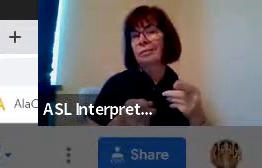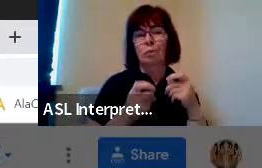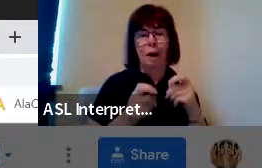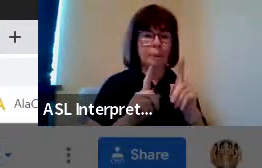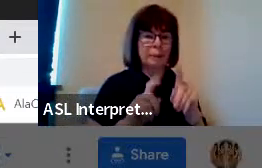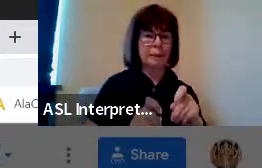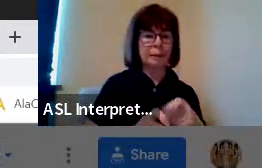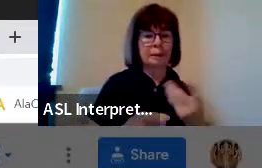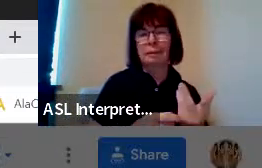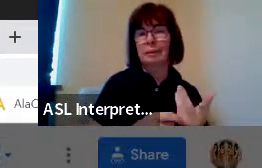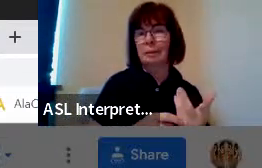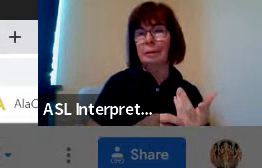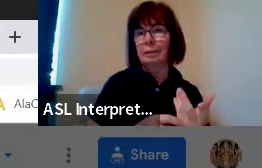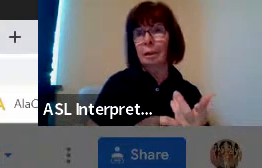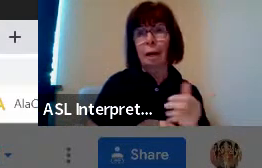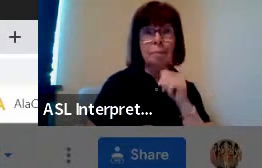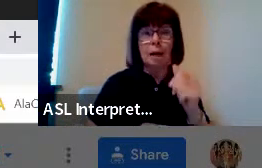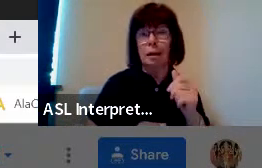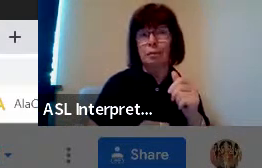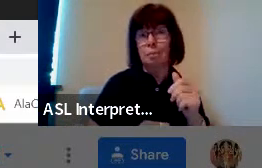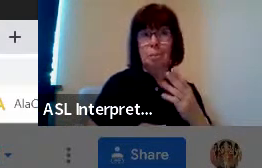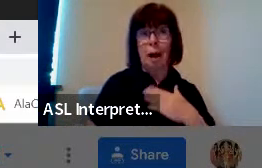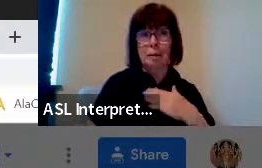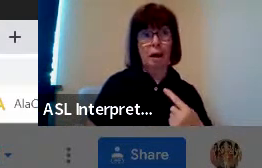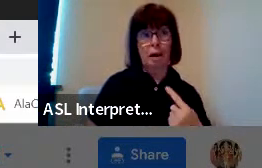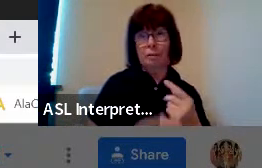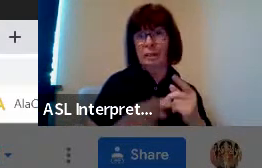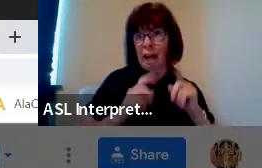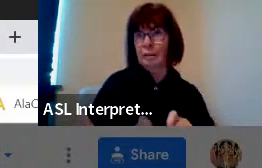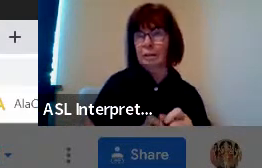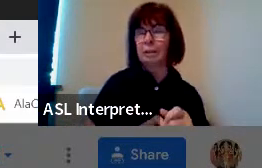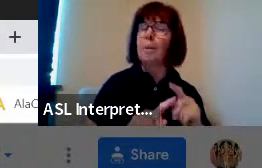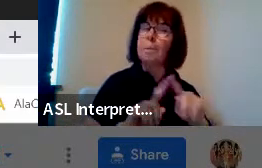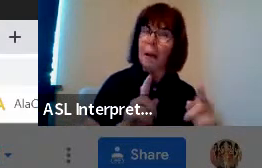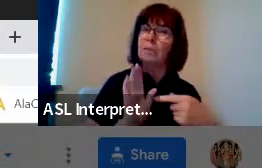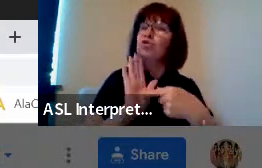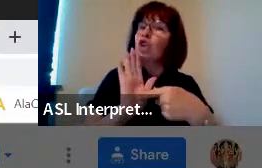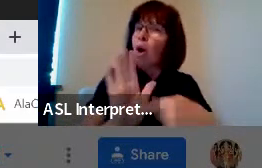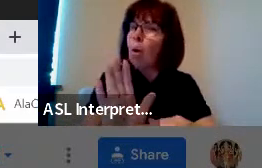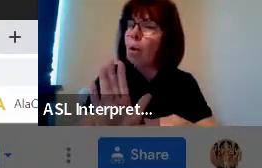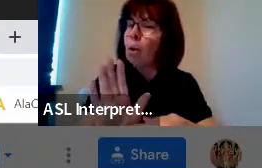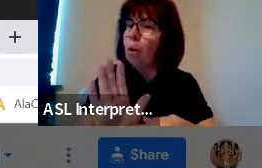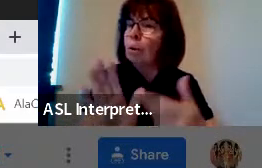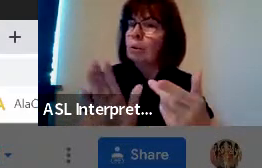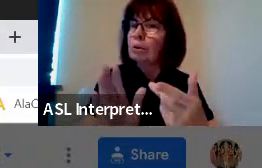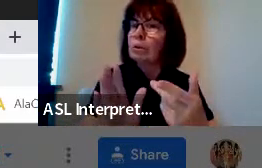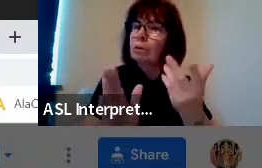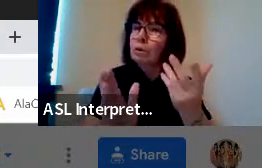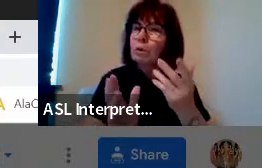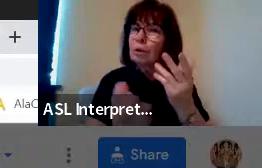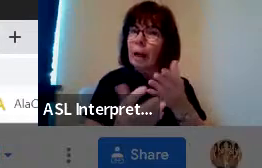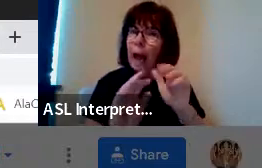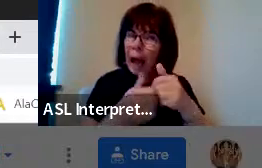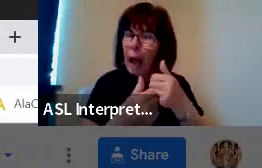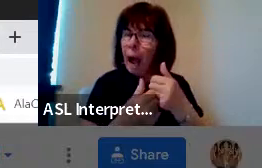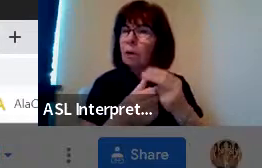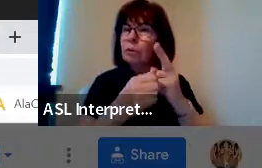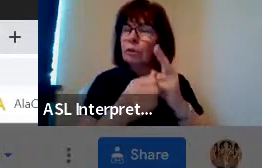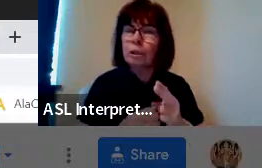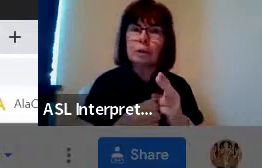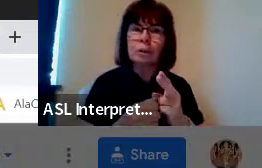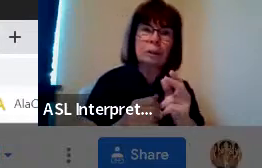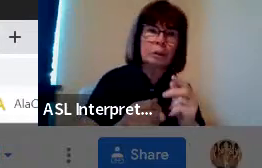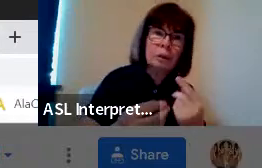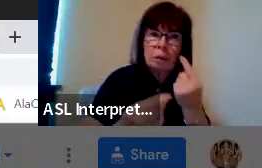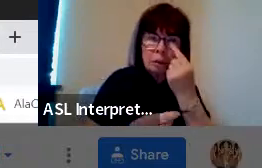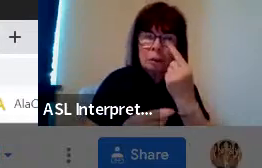course I'm not doing it myself, but kind of like show them through the air how to use them, right? Just kind of